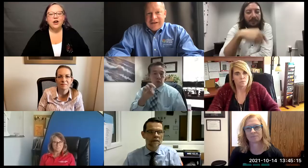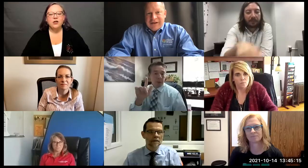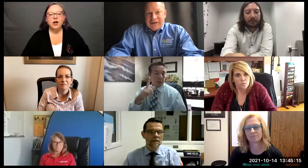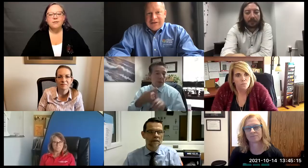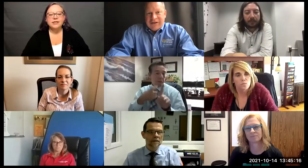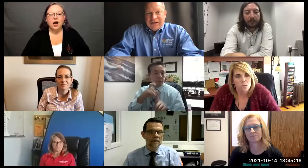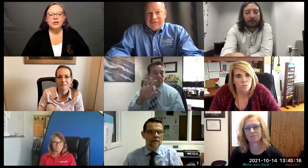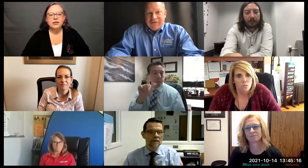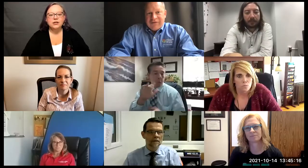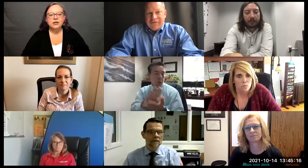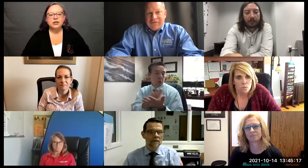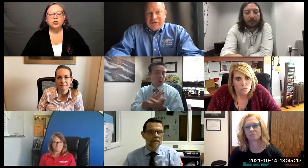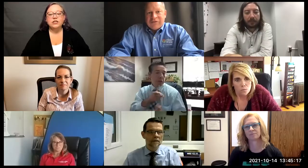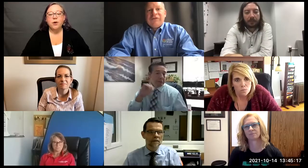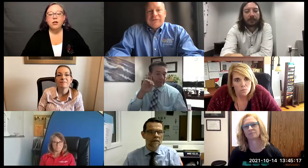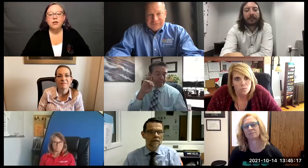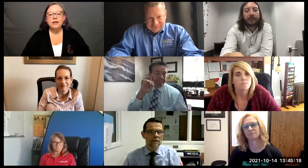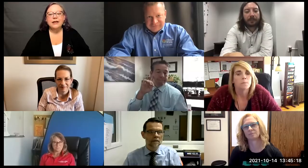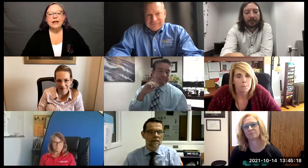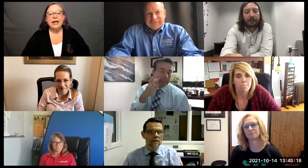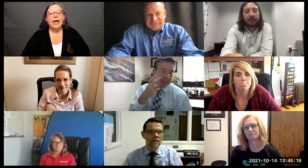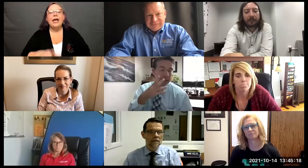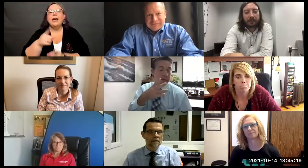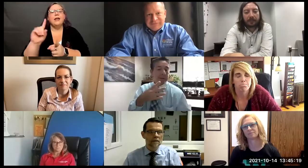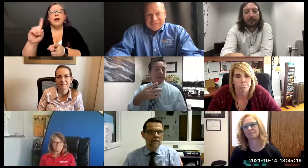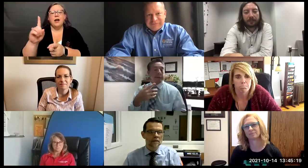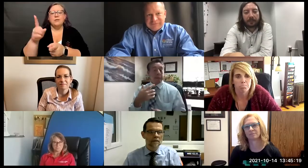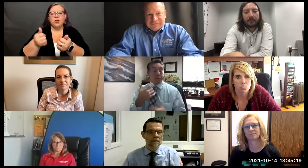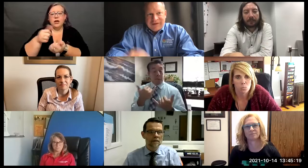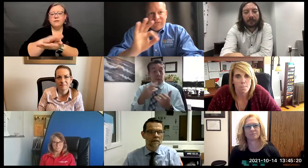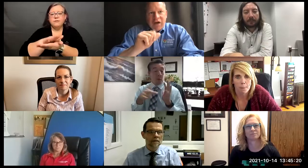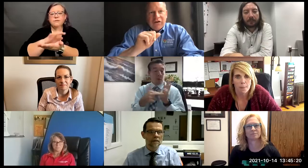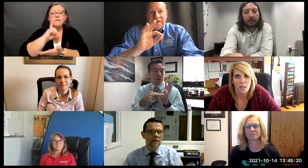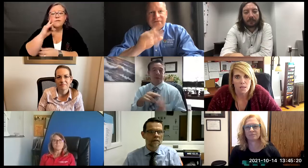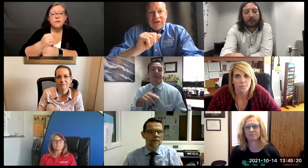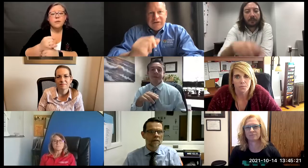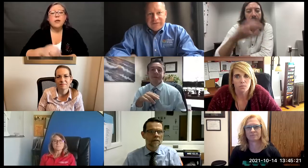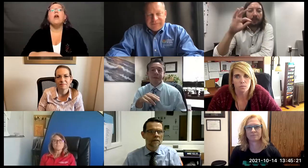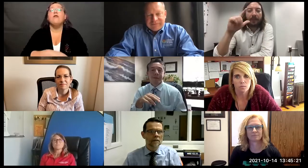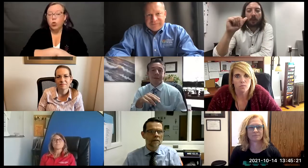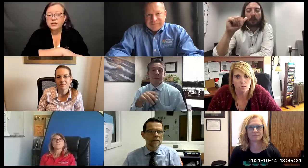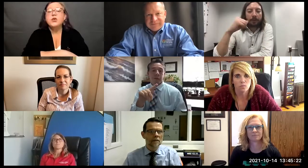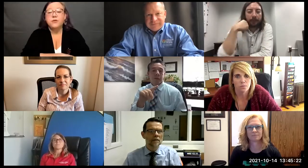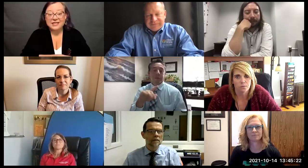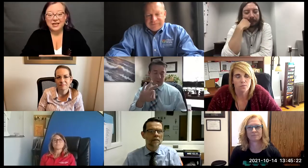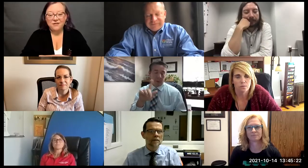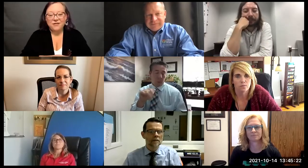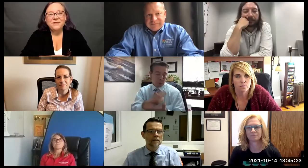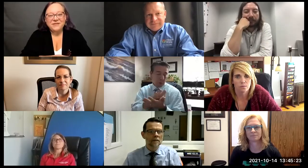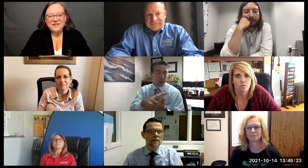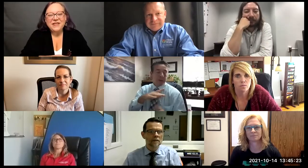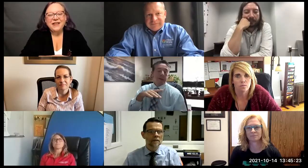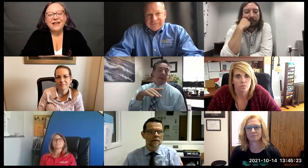Hi there, I'm Scott Tresball, and I'm sorry, Florida School for the Deaf.